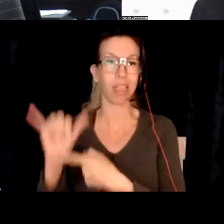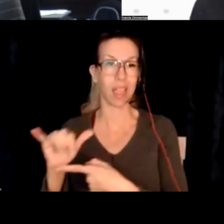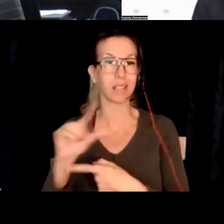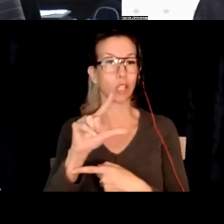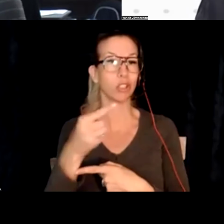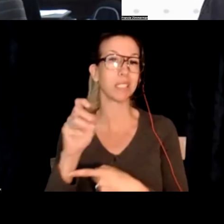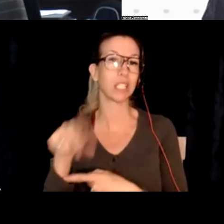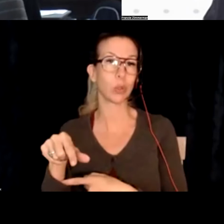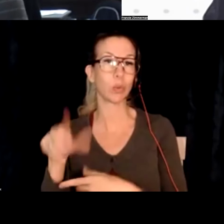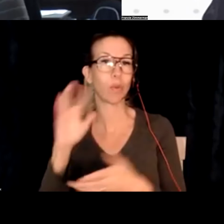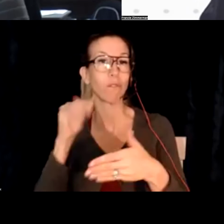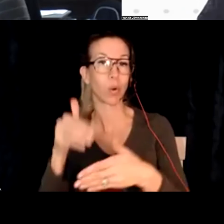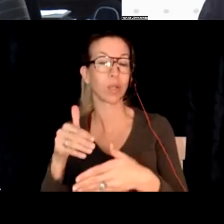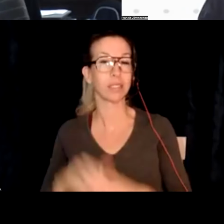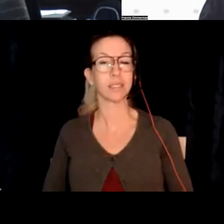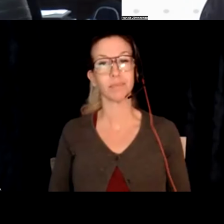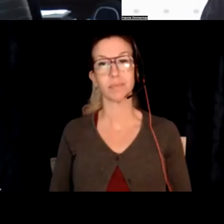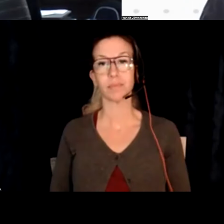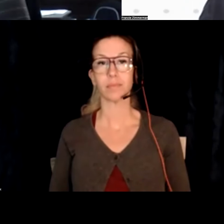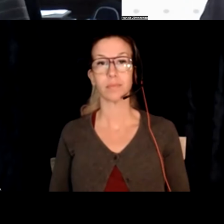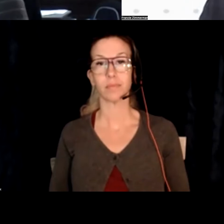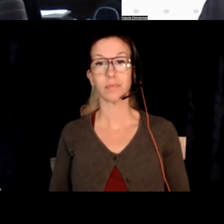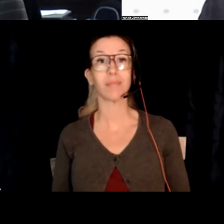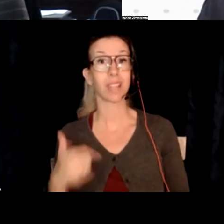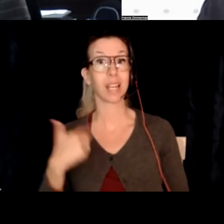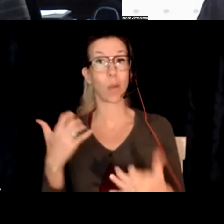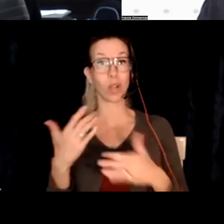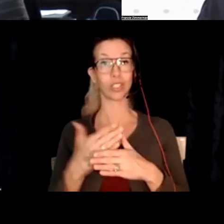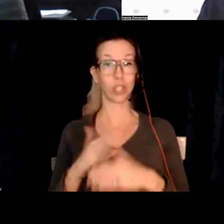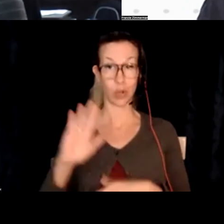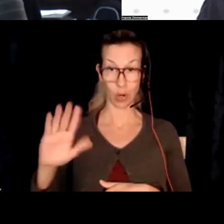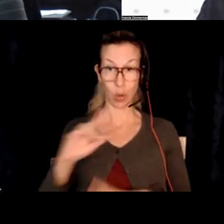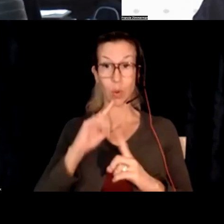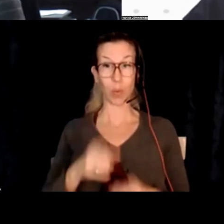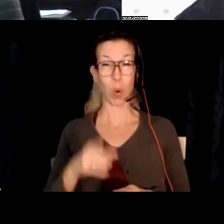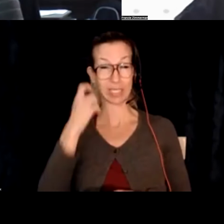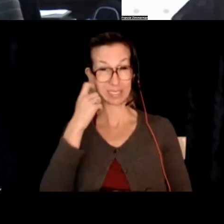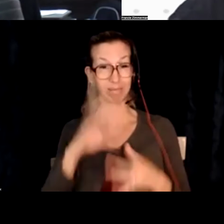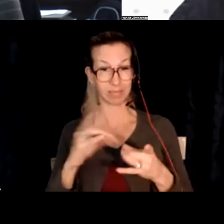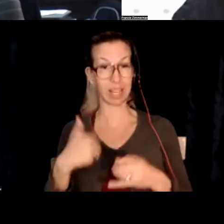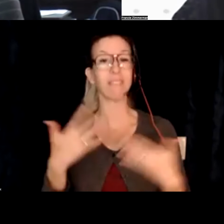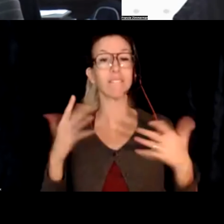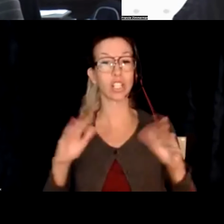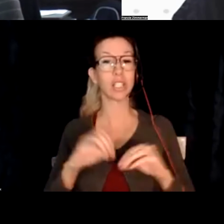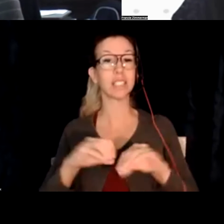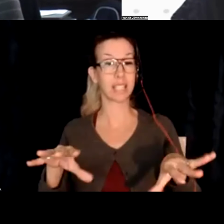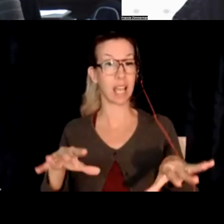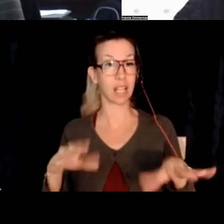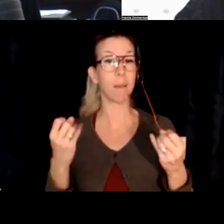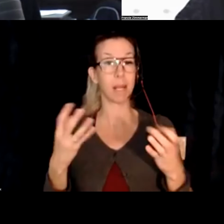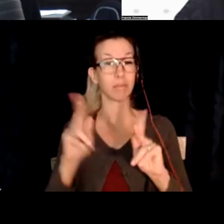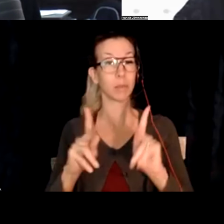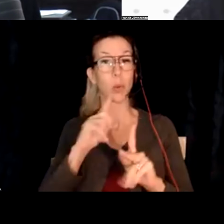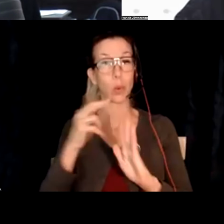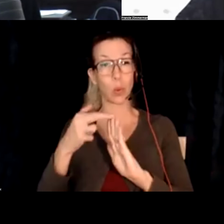focused initiative. And I just wanted to share the report that Francie's referring to. I did send out to a lot of folks that registered